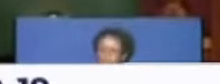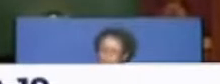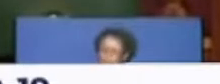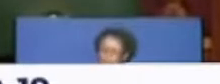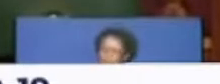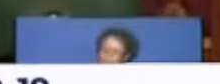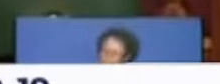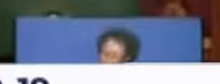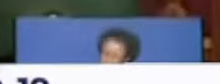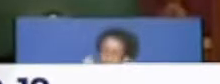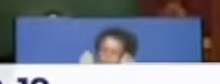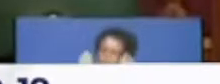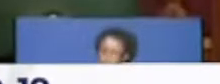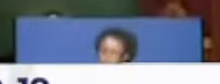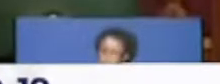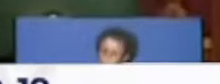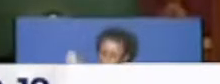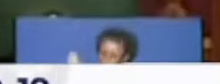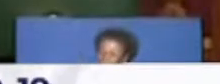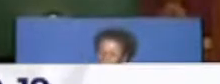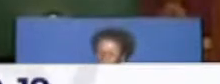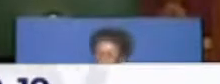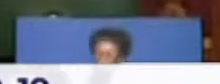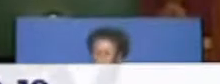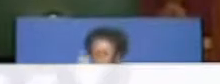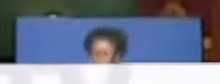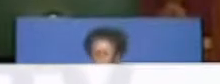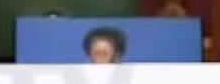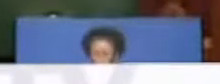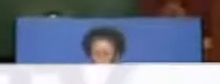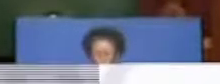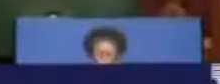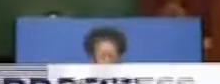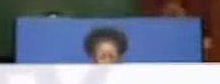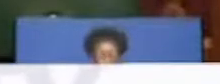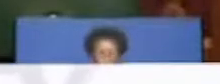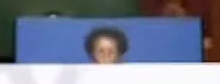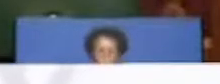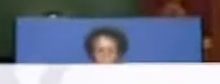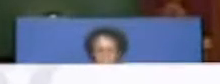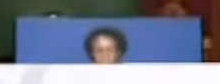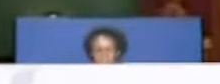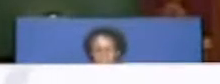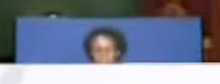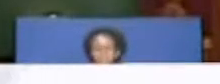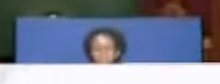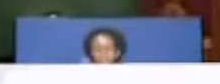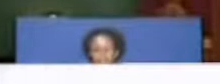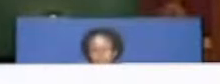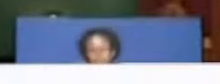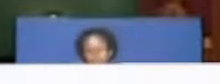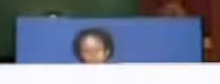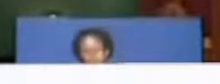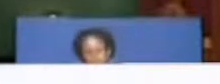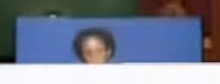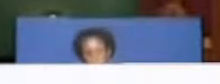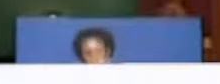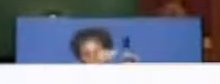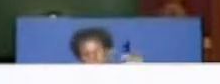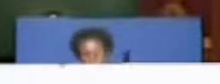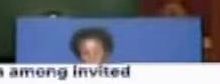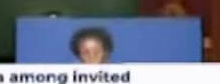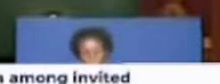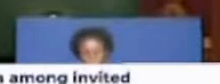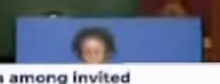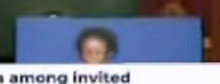especially in the small scale traders and households at large, I did direct the National Treasury to engage all